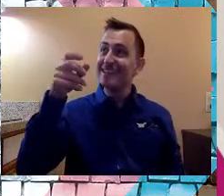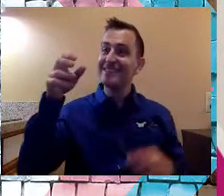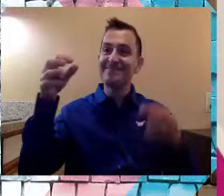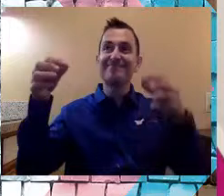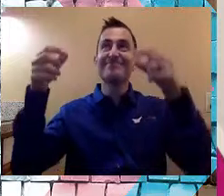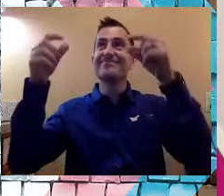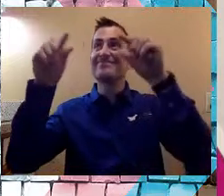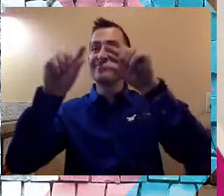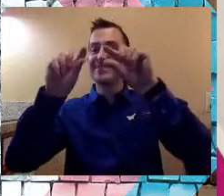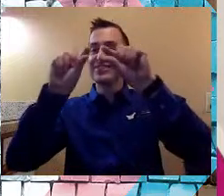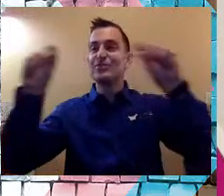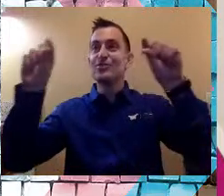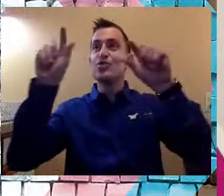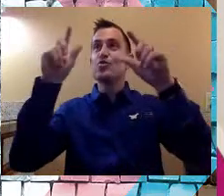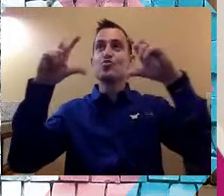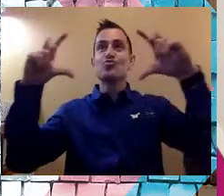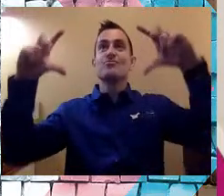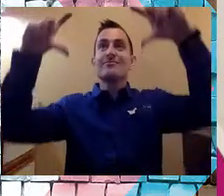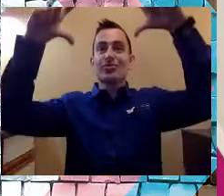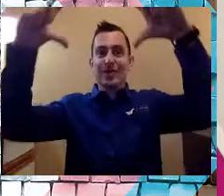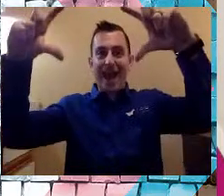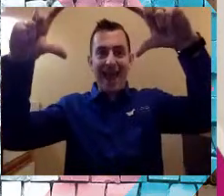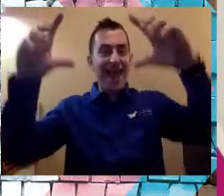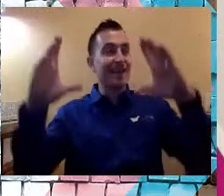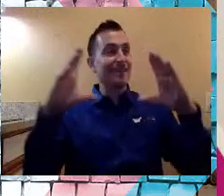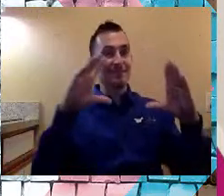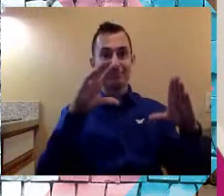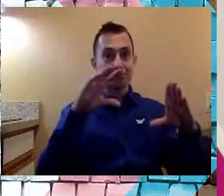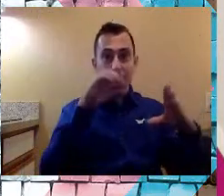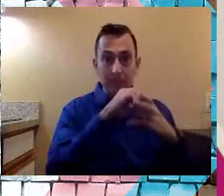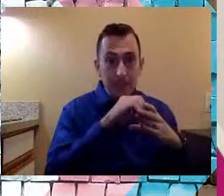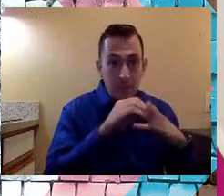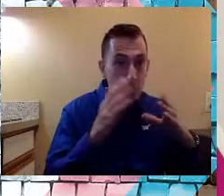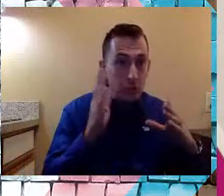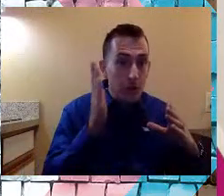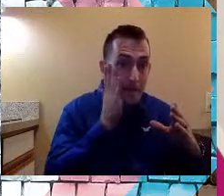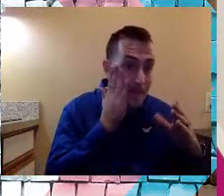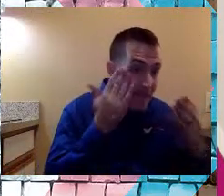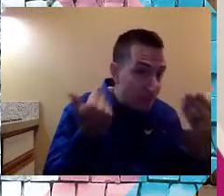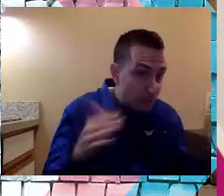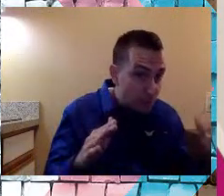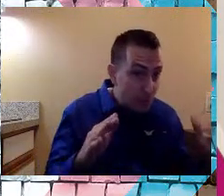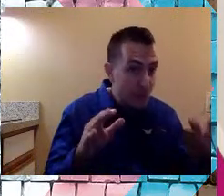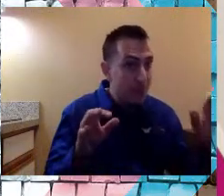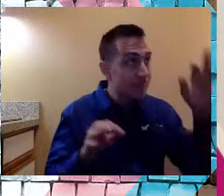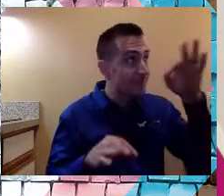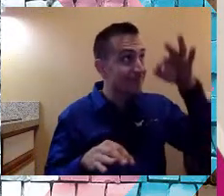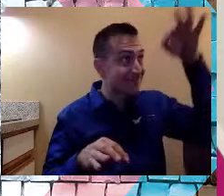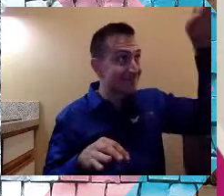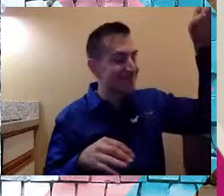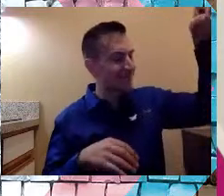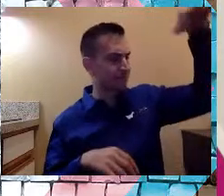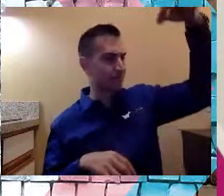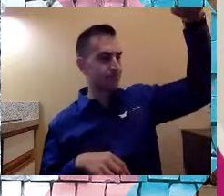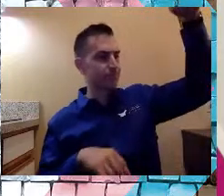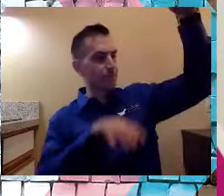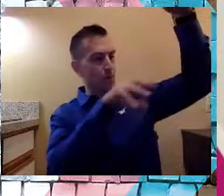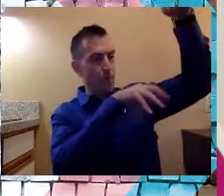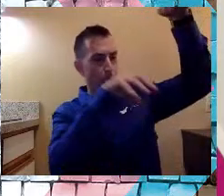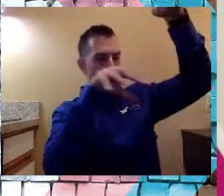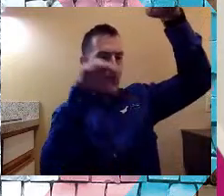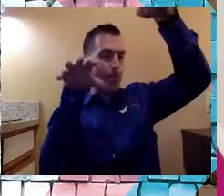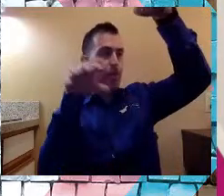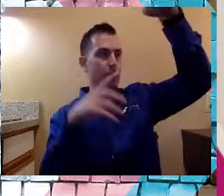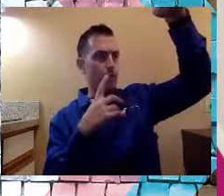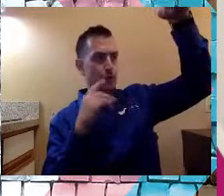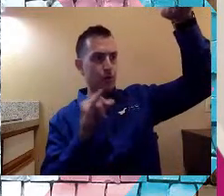bedroom, maybe in an office. If you're feeling Halloween-y, I'm looking at these guys right now. All they